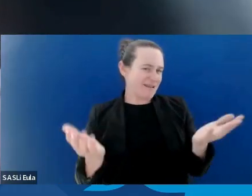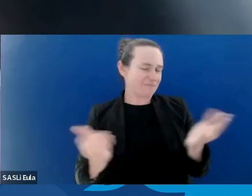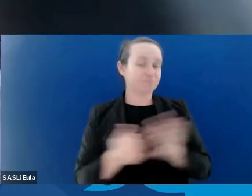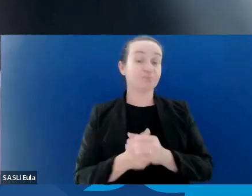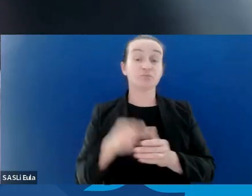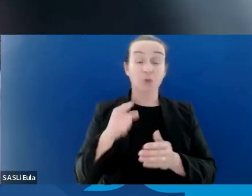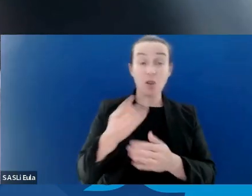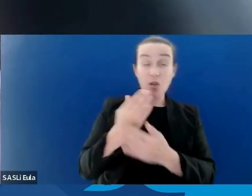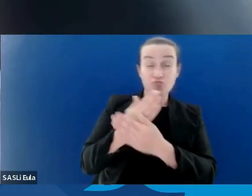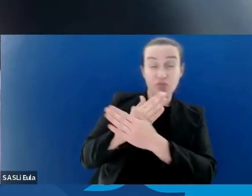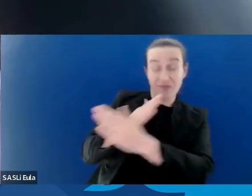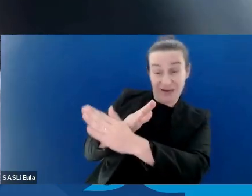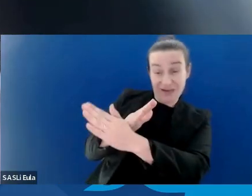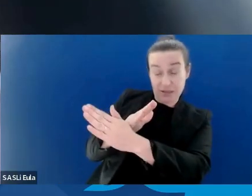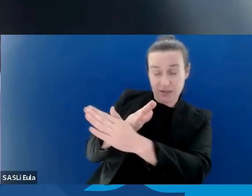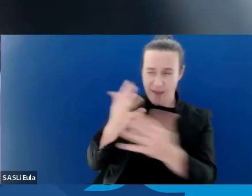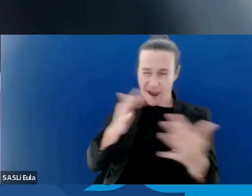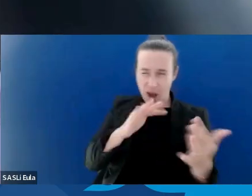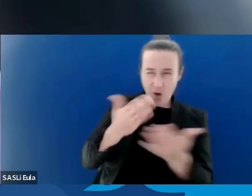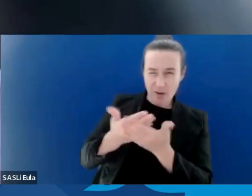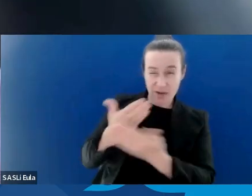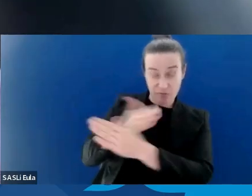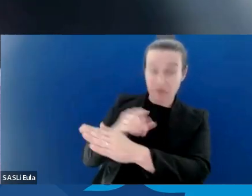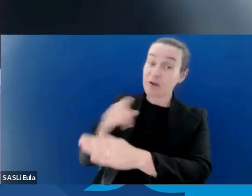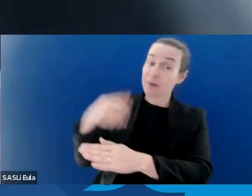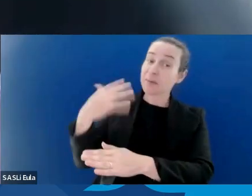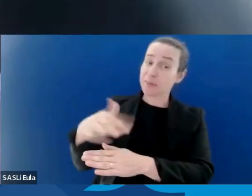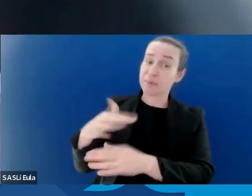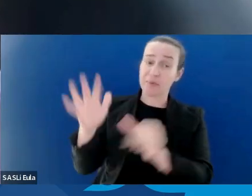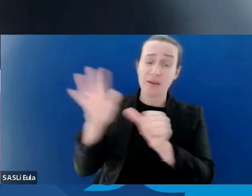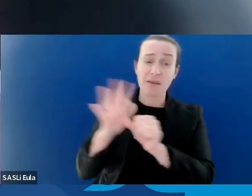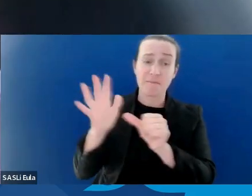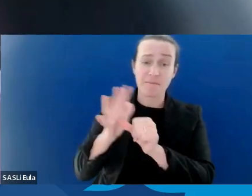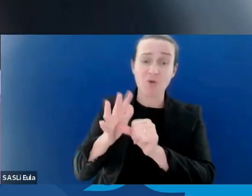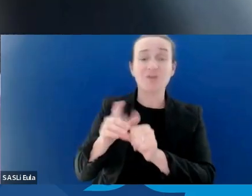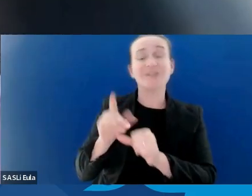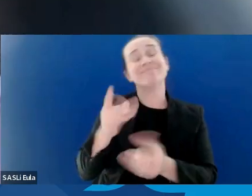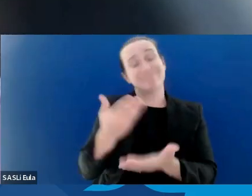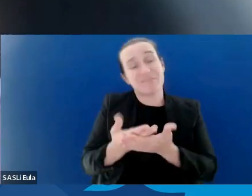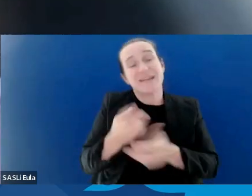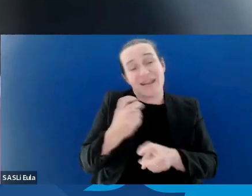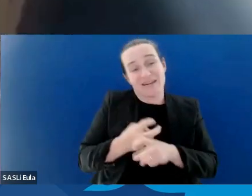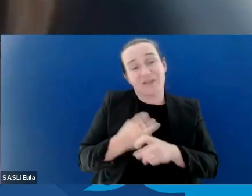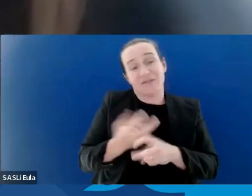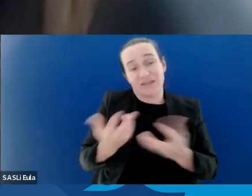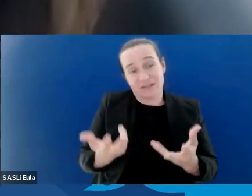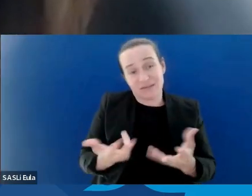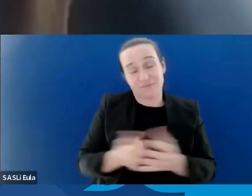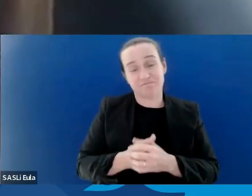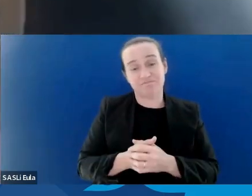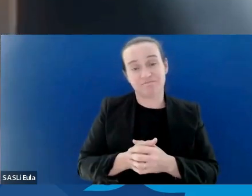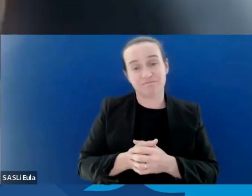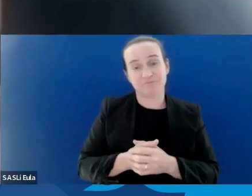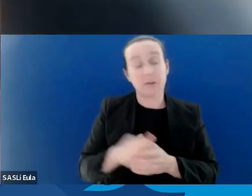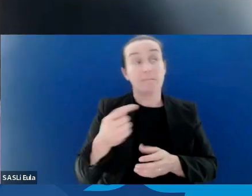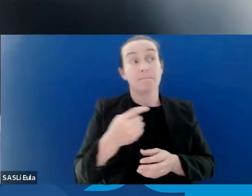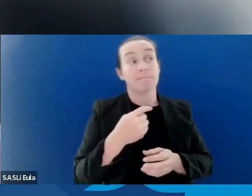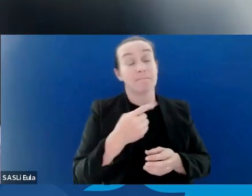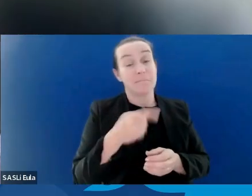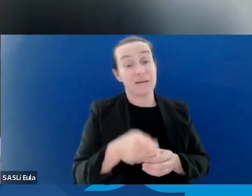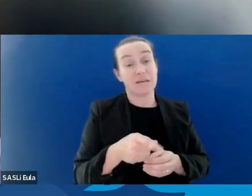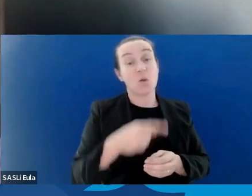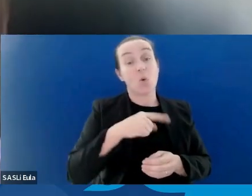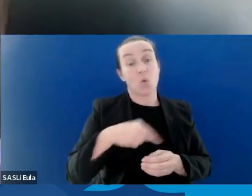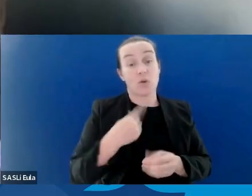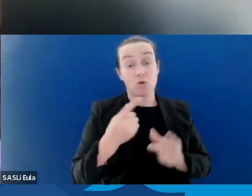preventative strategies are extremely important, they are also difficult. And I didn't mention it here, but COSUP also